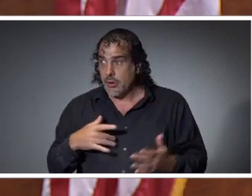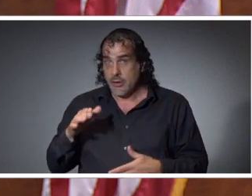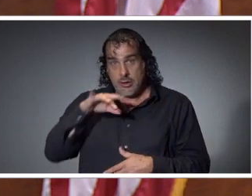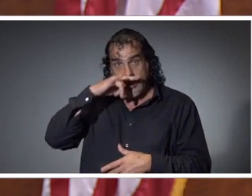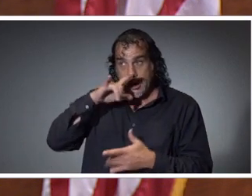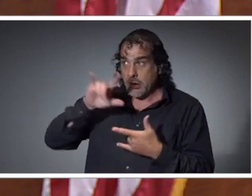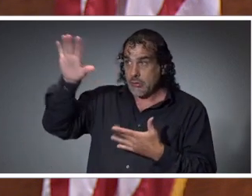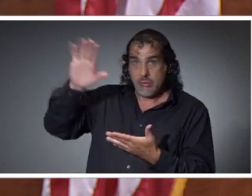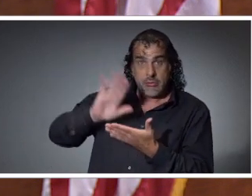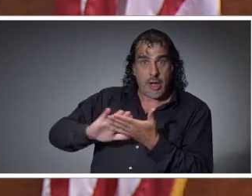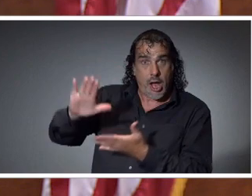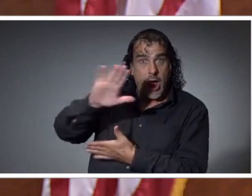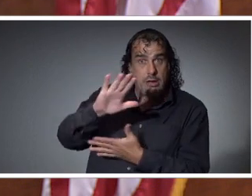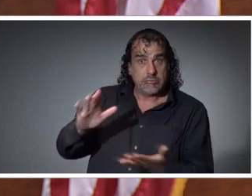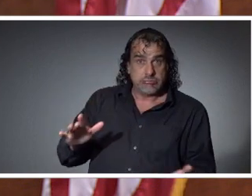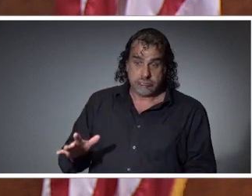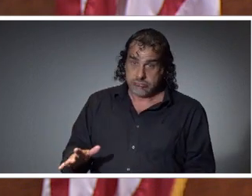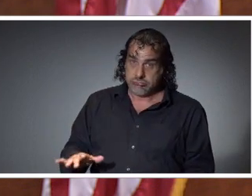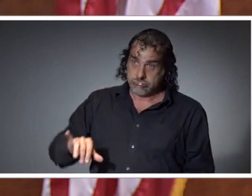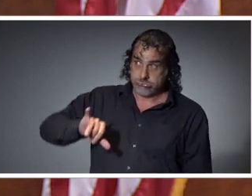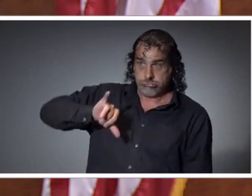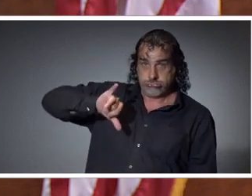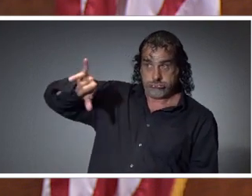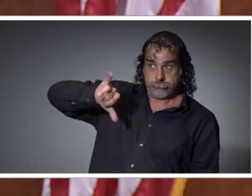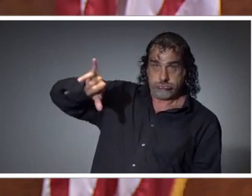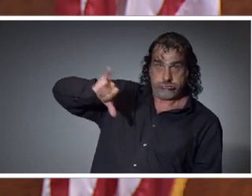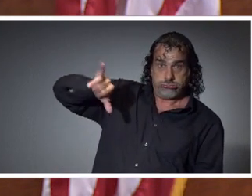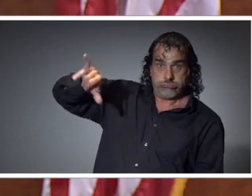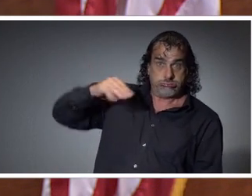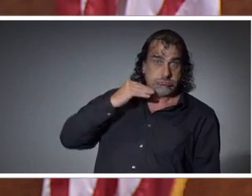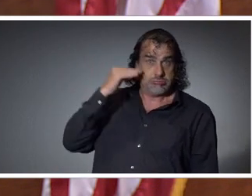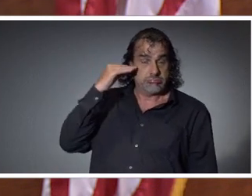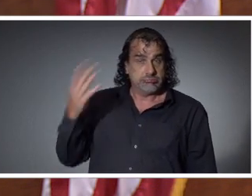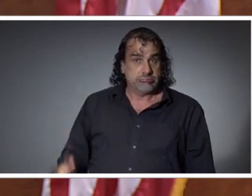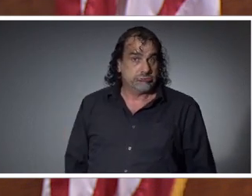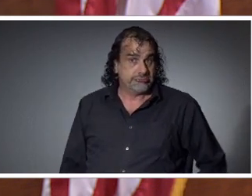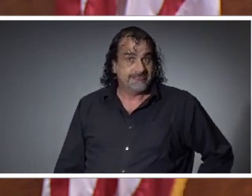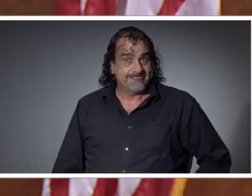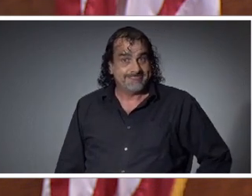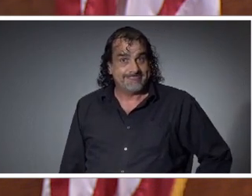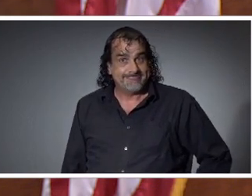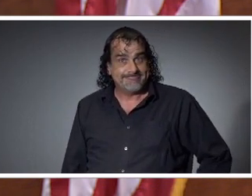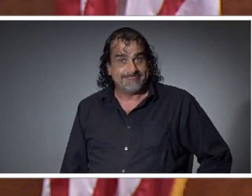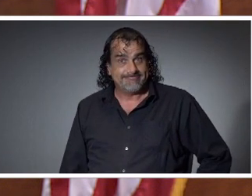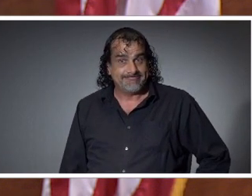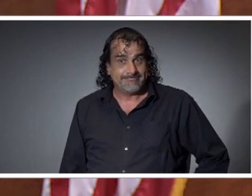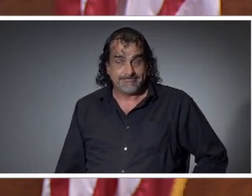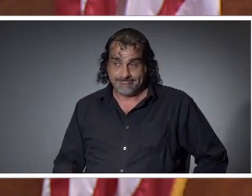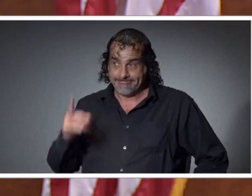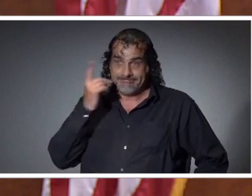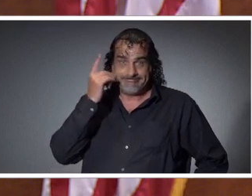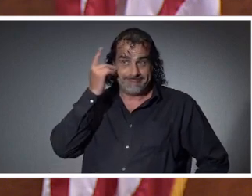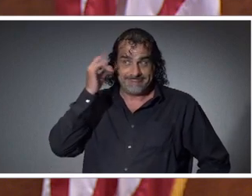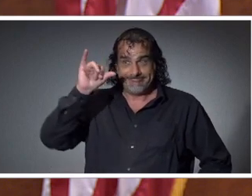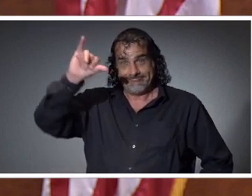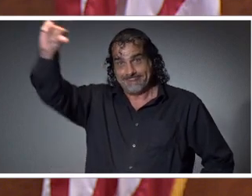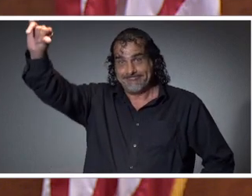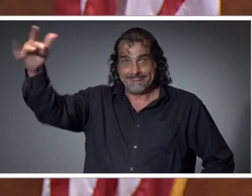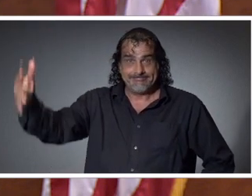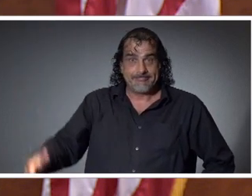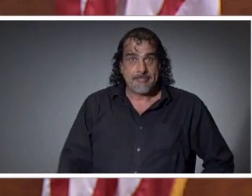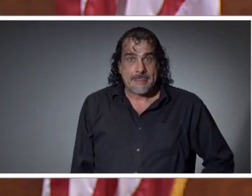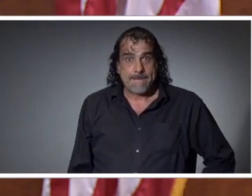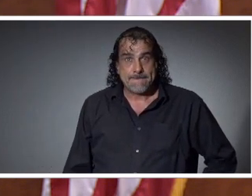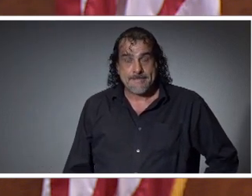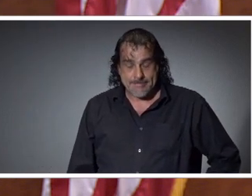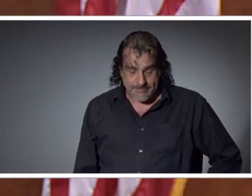that's a pretty good rule to follow as well. The best case scenario is keep them on campus for a long